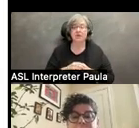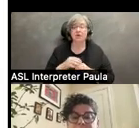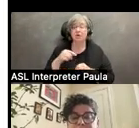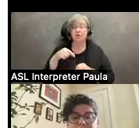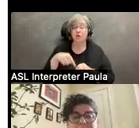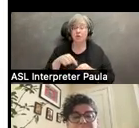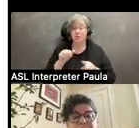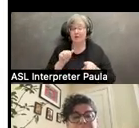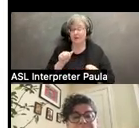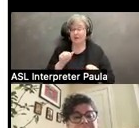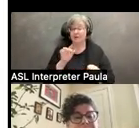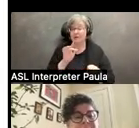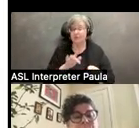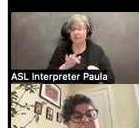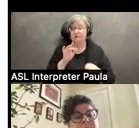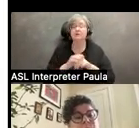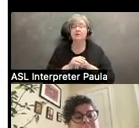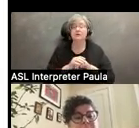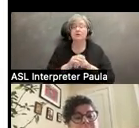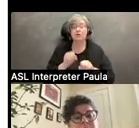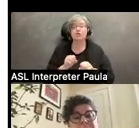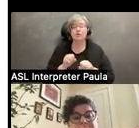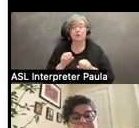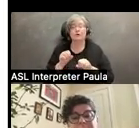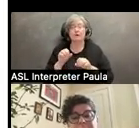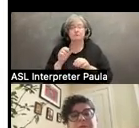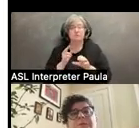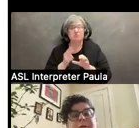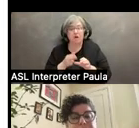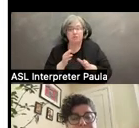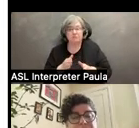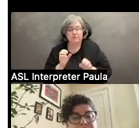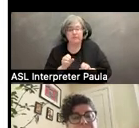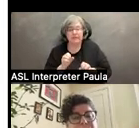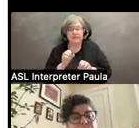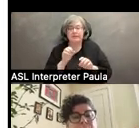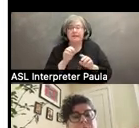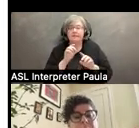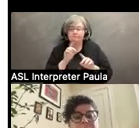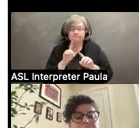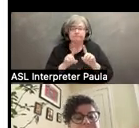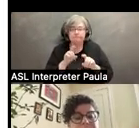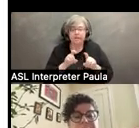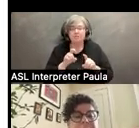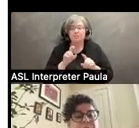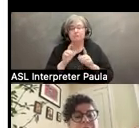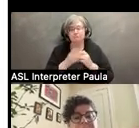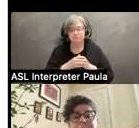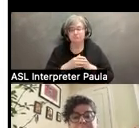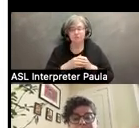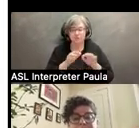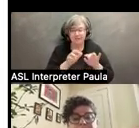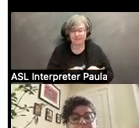an opportunity for attendees to enter questions for the presenters to respond to. And please reach out